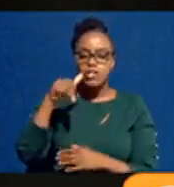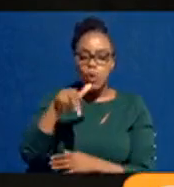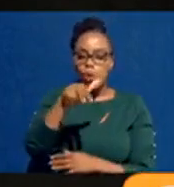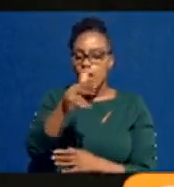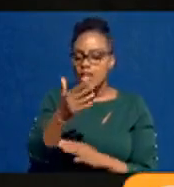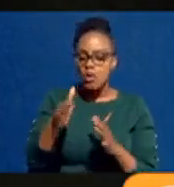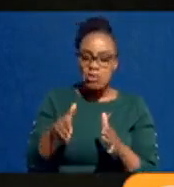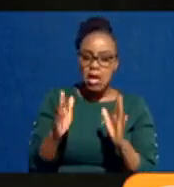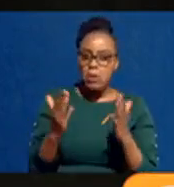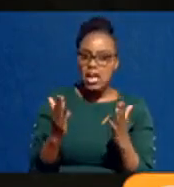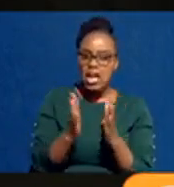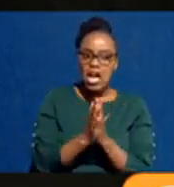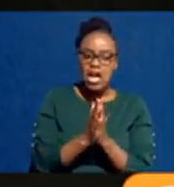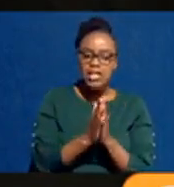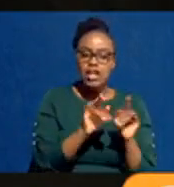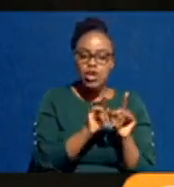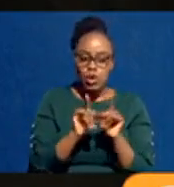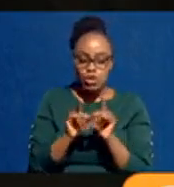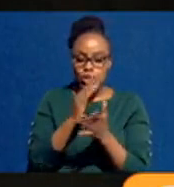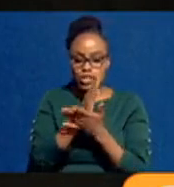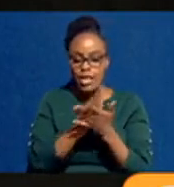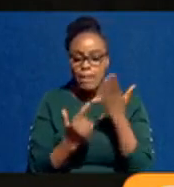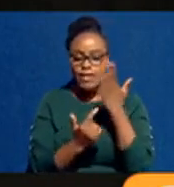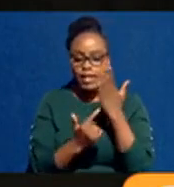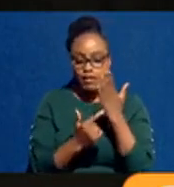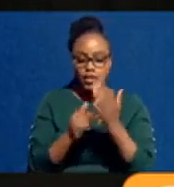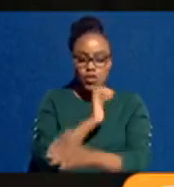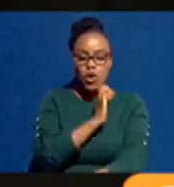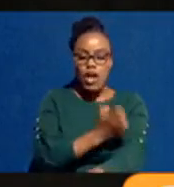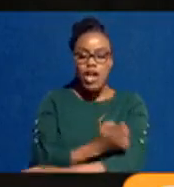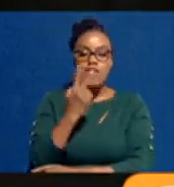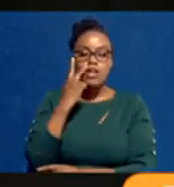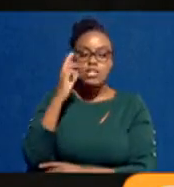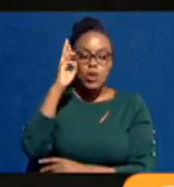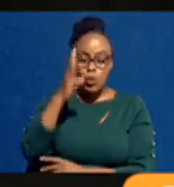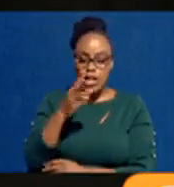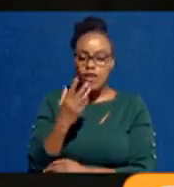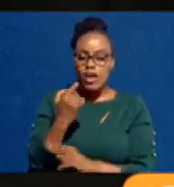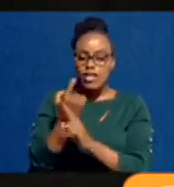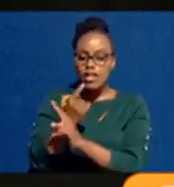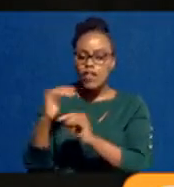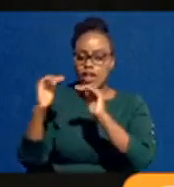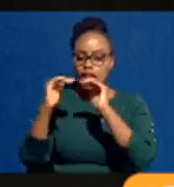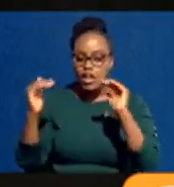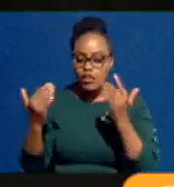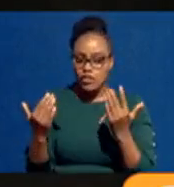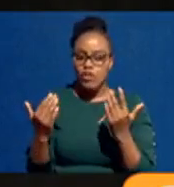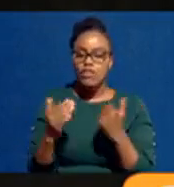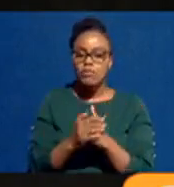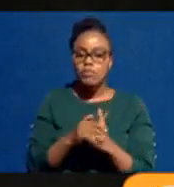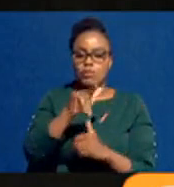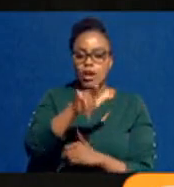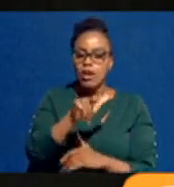streets, among even some technical levels, you will see quite levels of low